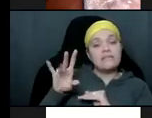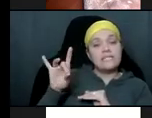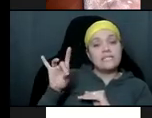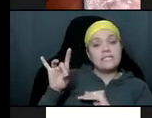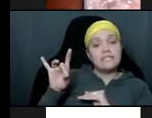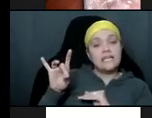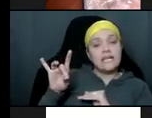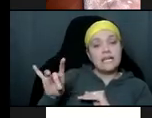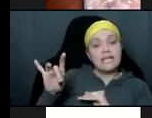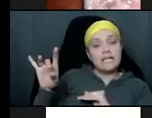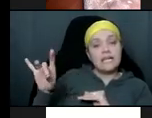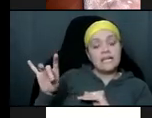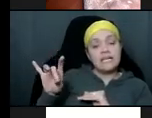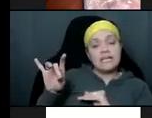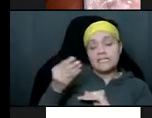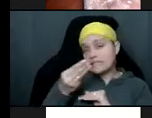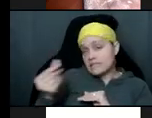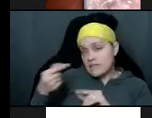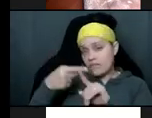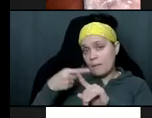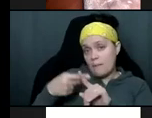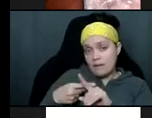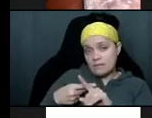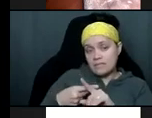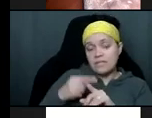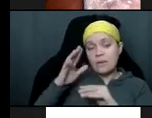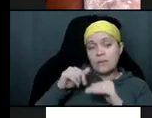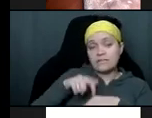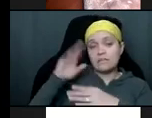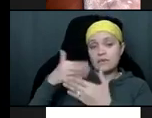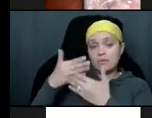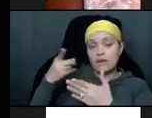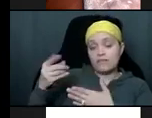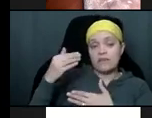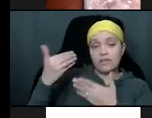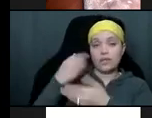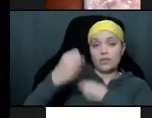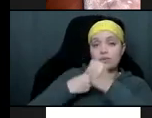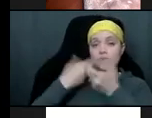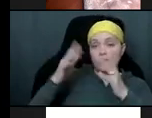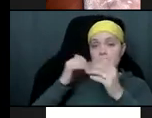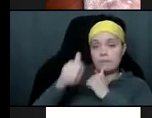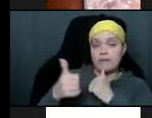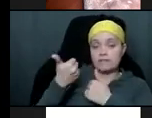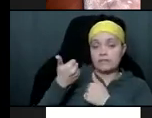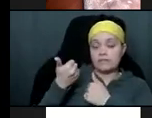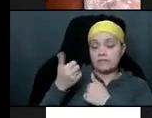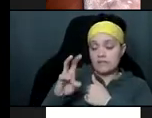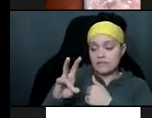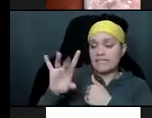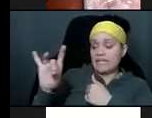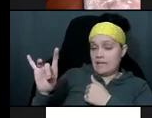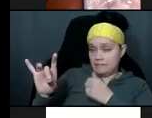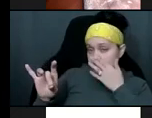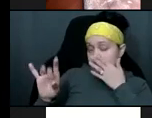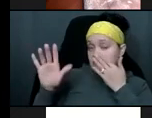1787, and it took several months. And so by the time they got there, the new year had passed, and it was 1788. And